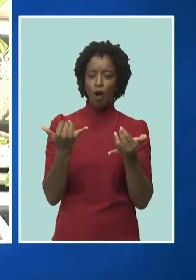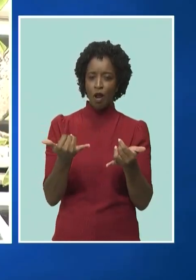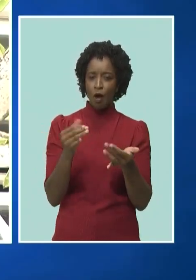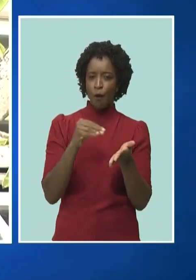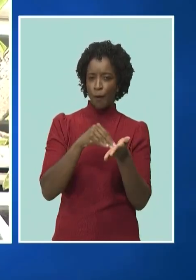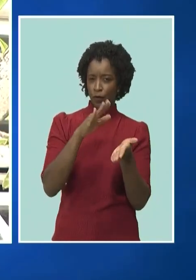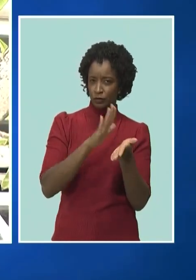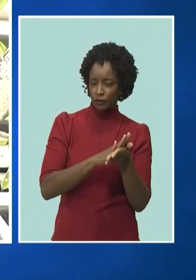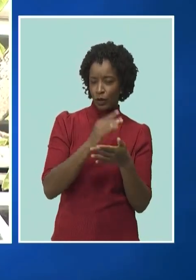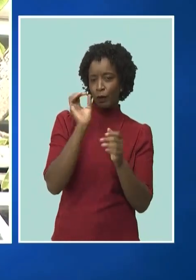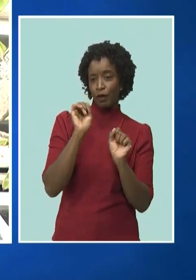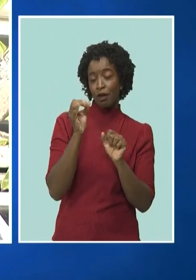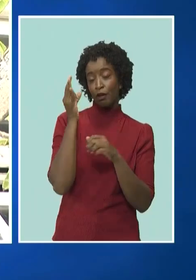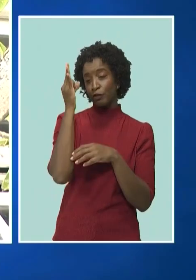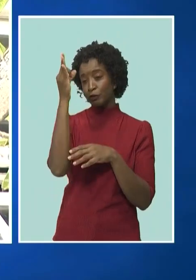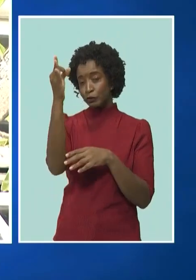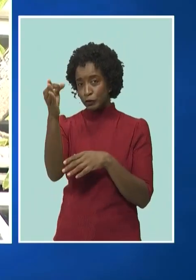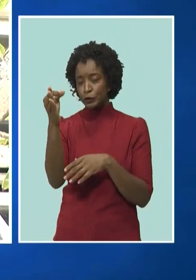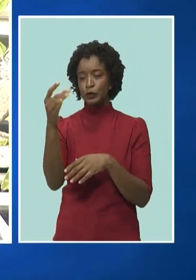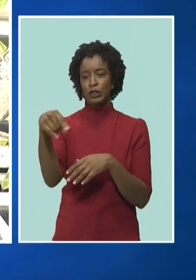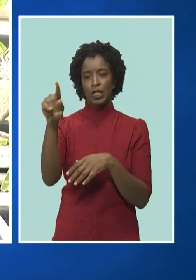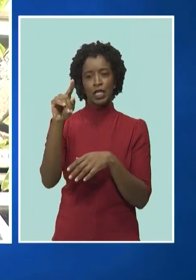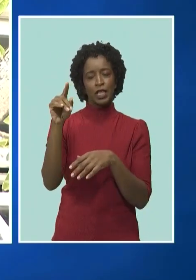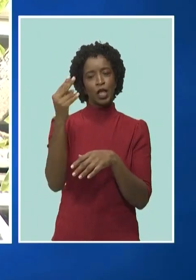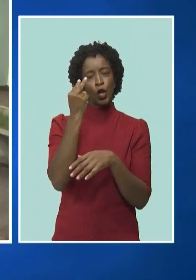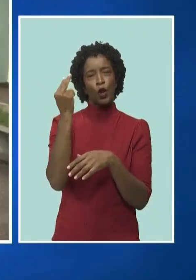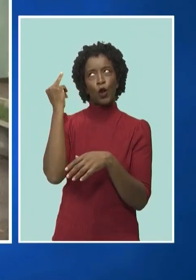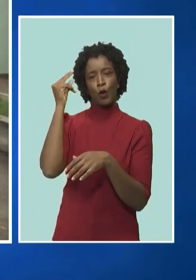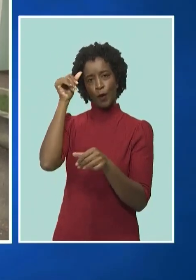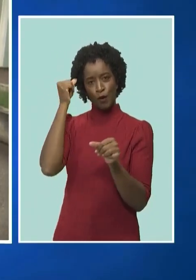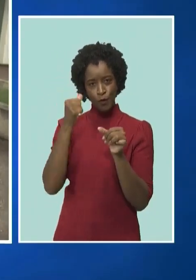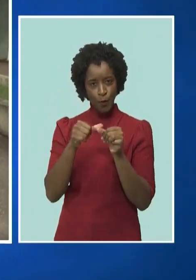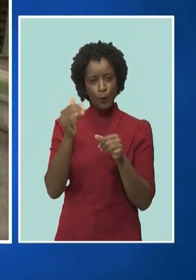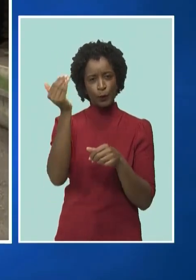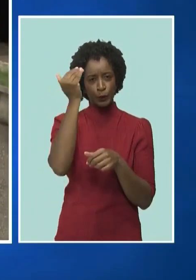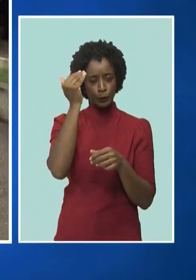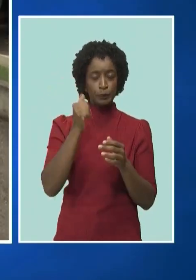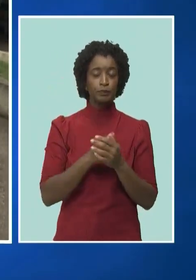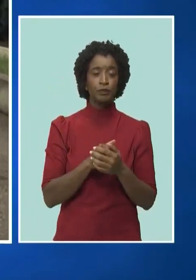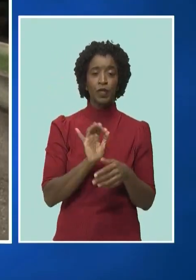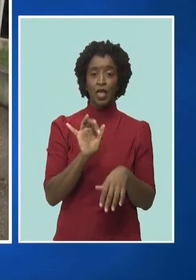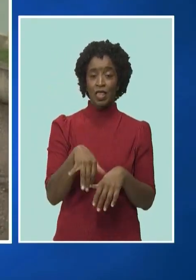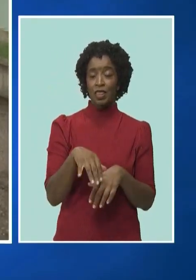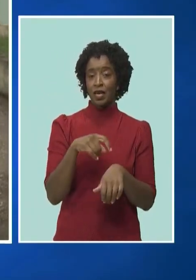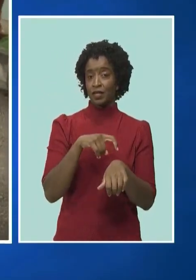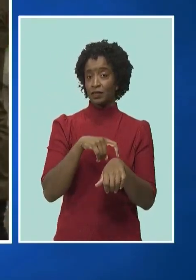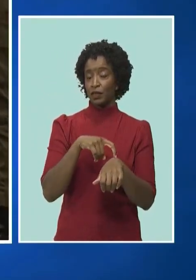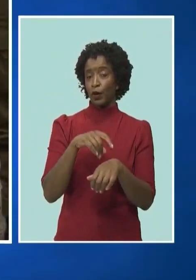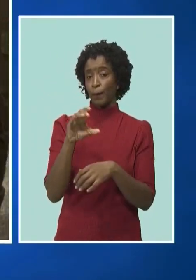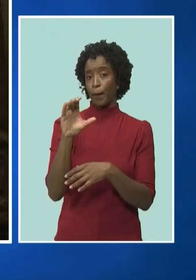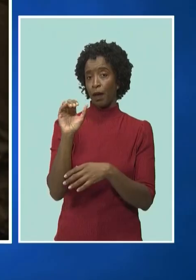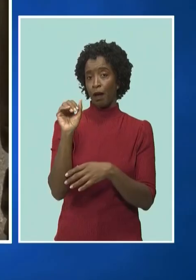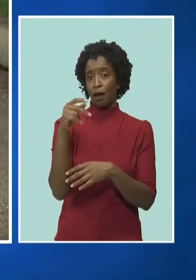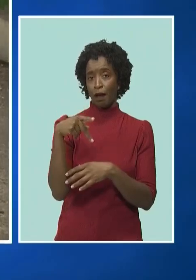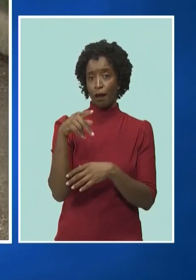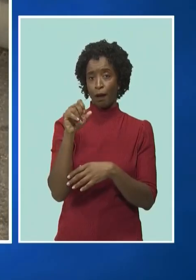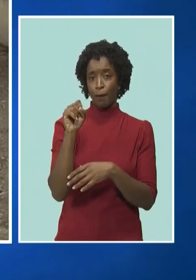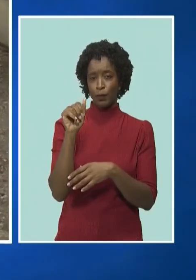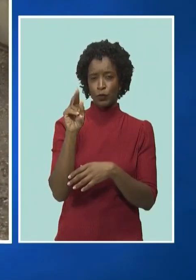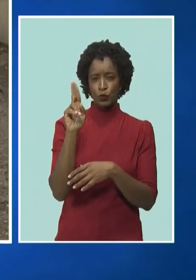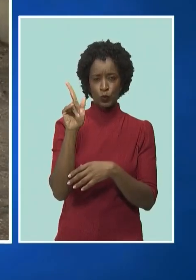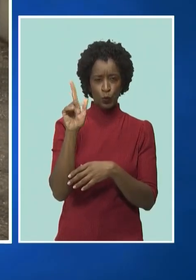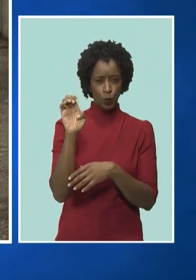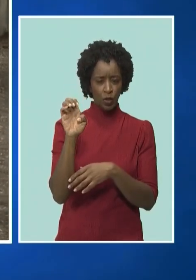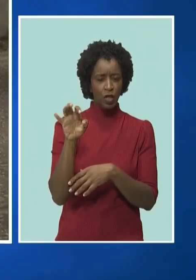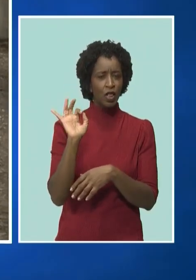Secretary in the Prime Minister's Office in the Division of Culture, Hugh Allman, said the time capsule is a manifestation of Barbados's intangible